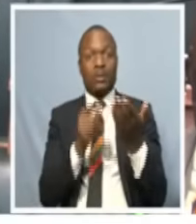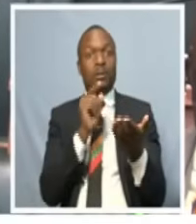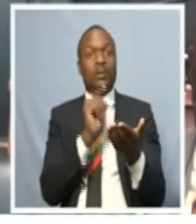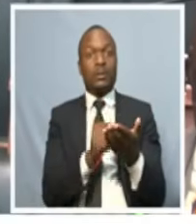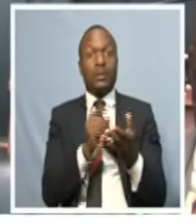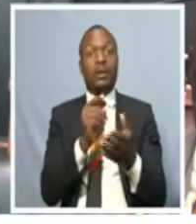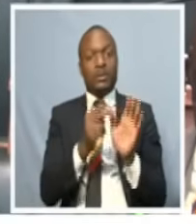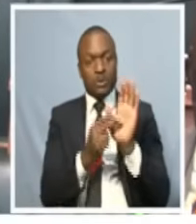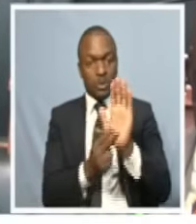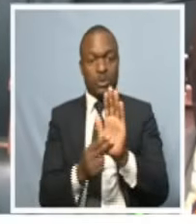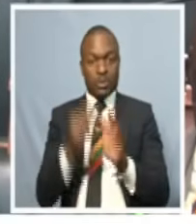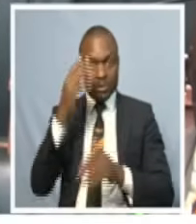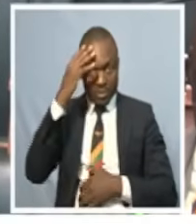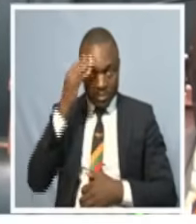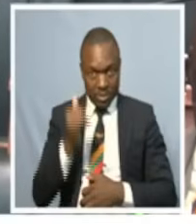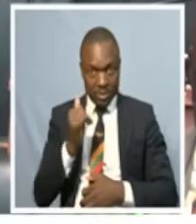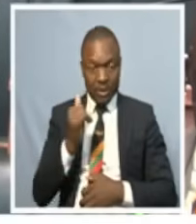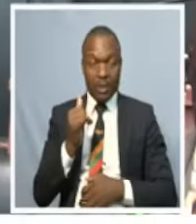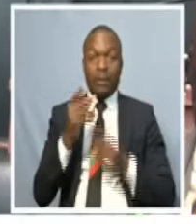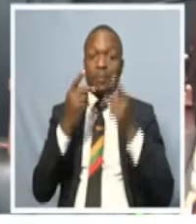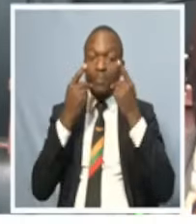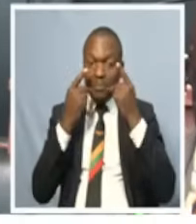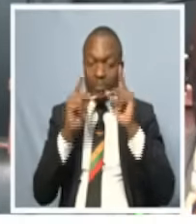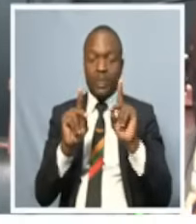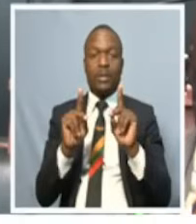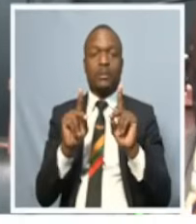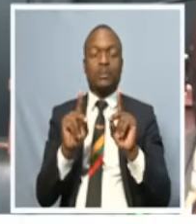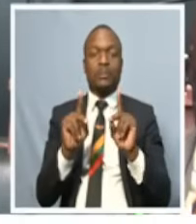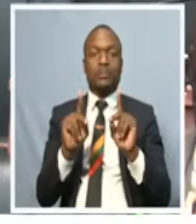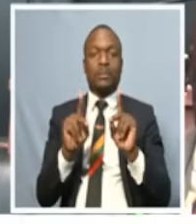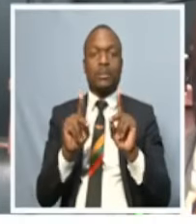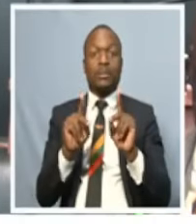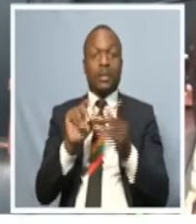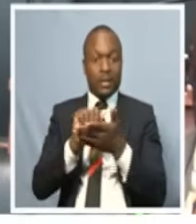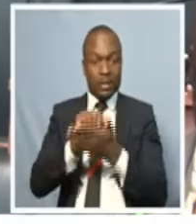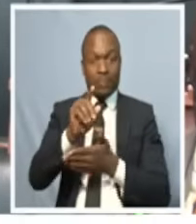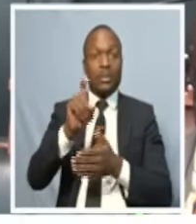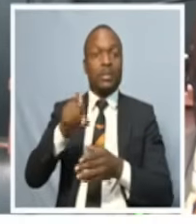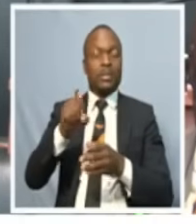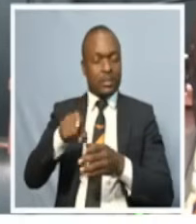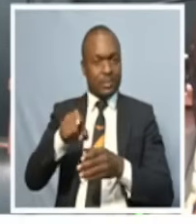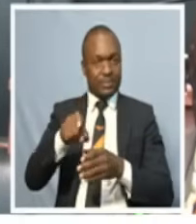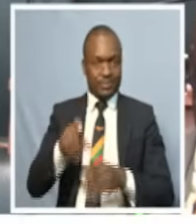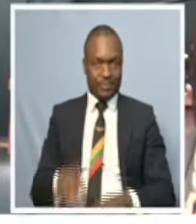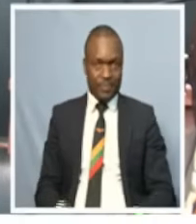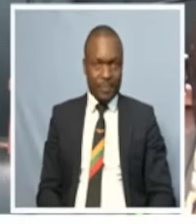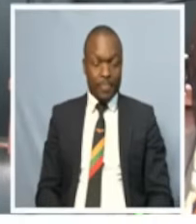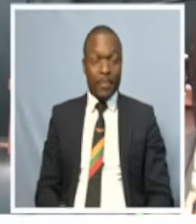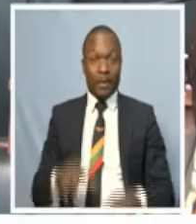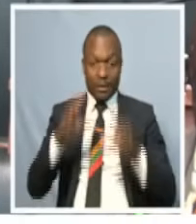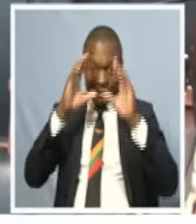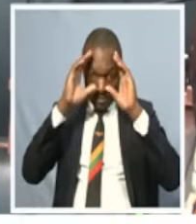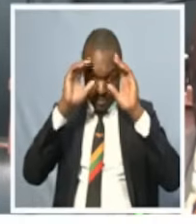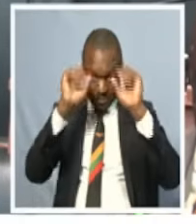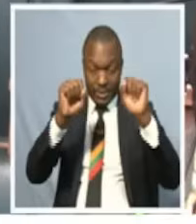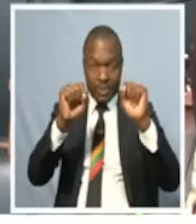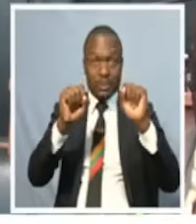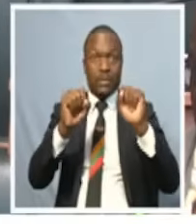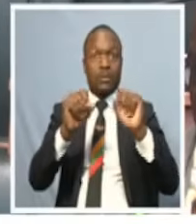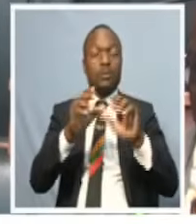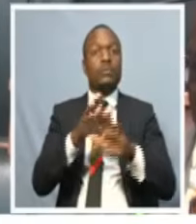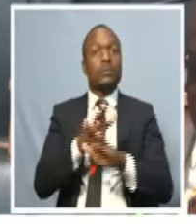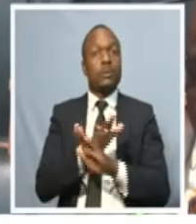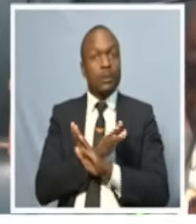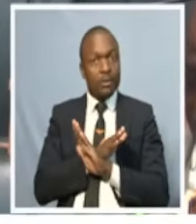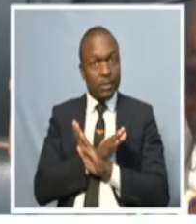Speaker, justifies why a public advert should have been placed. Madam Speaker, the President of the Republic of